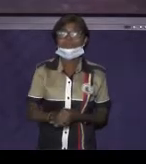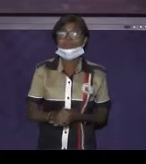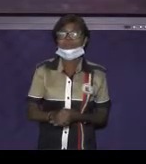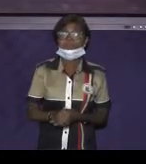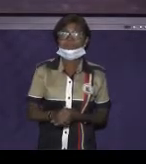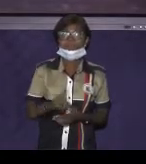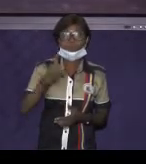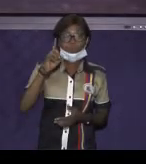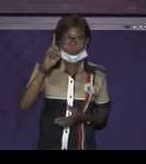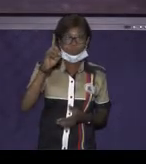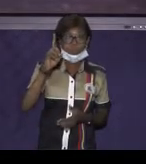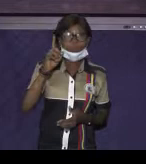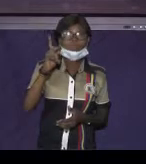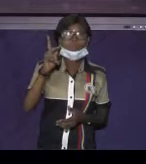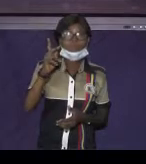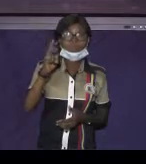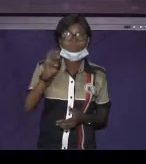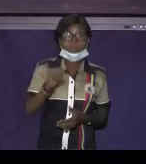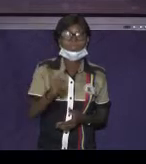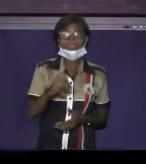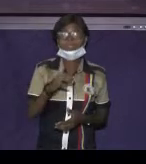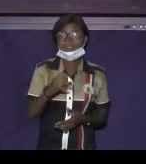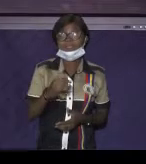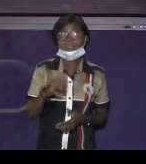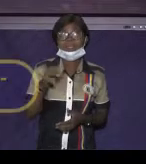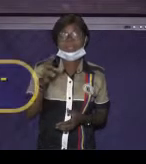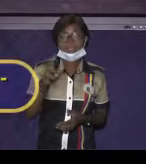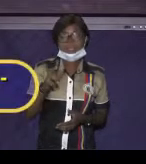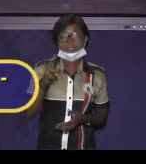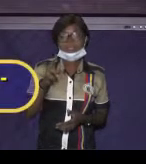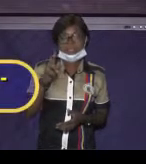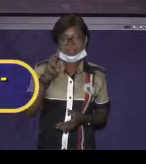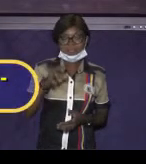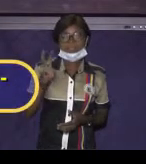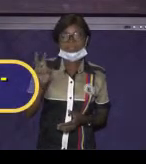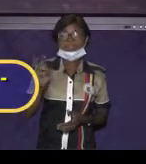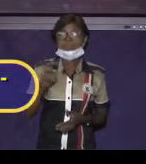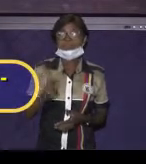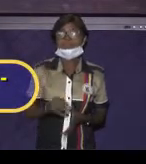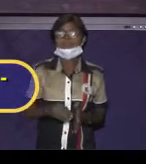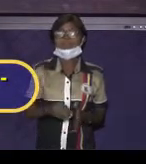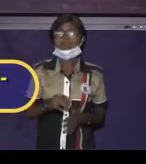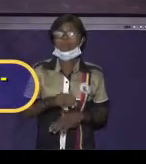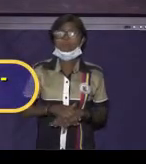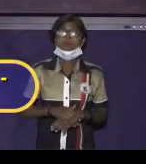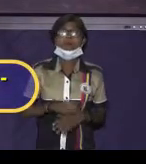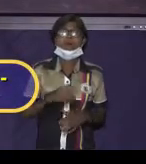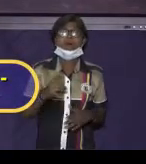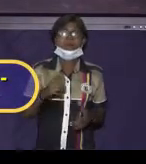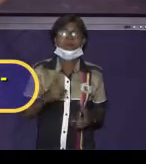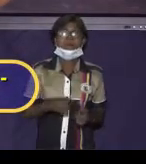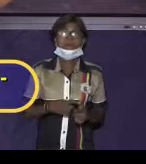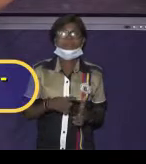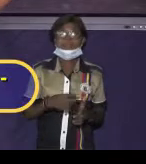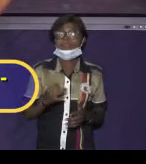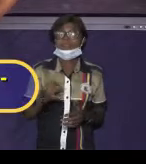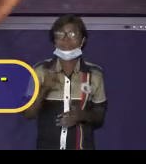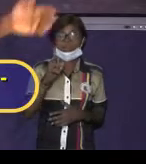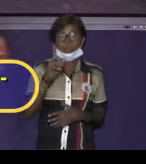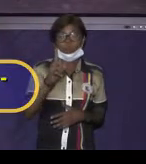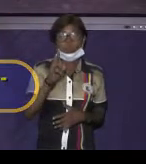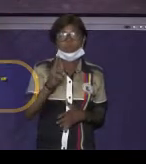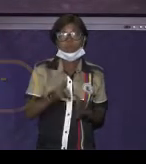36,000 meters, because 1 kilometer is 1,000 meters. 36 kilometers will be 36,000 meters. On this side, 1 hour is the same thing